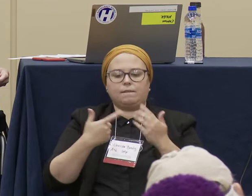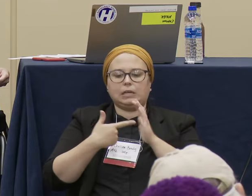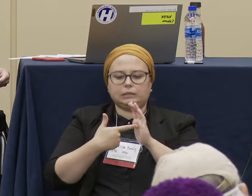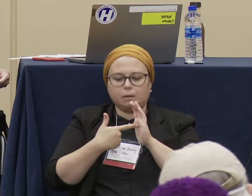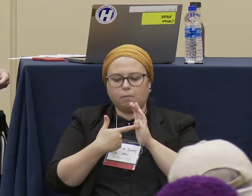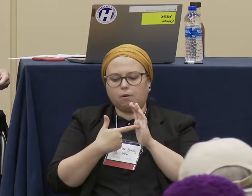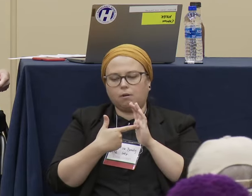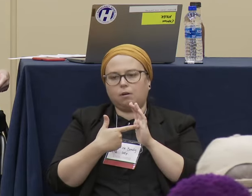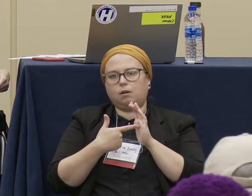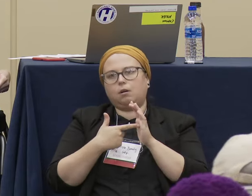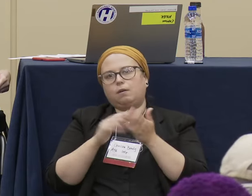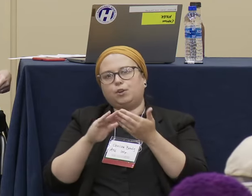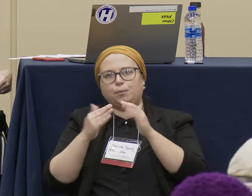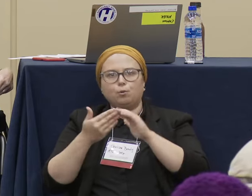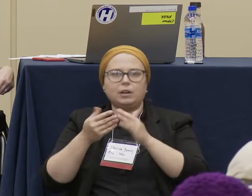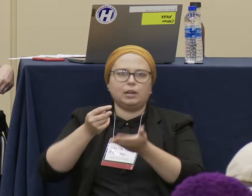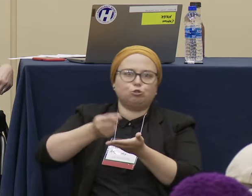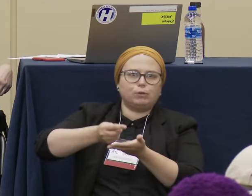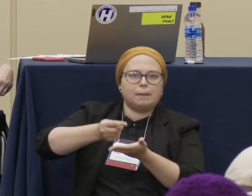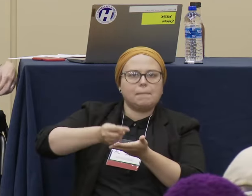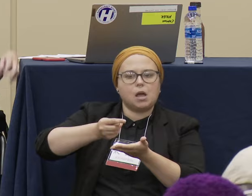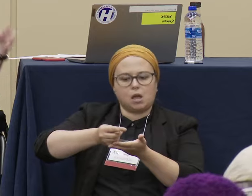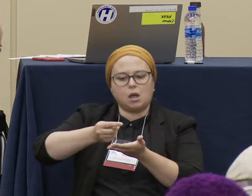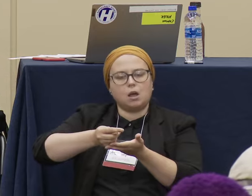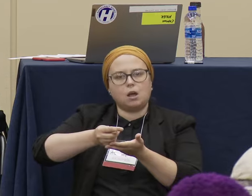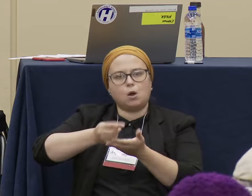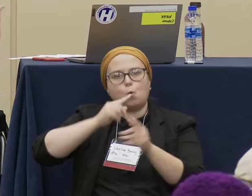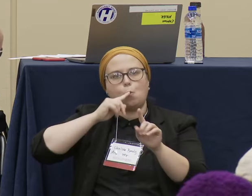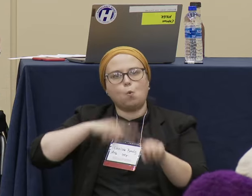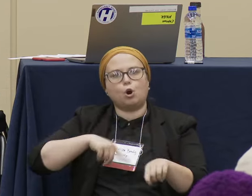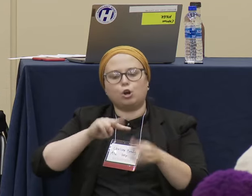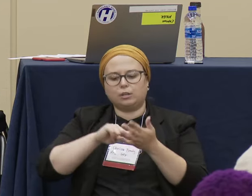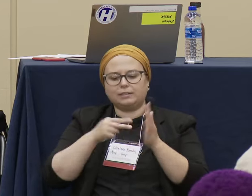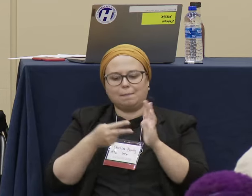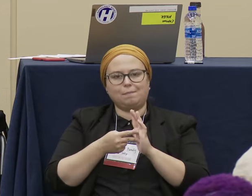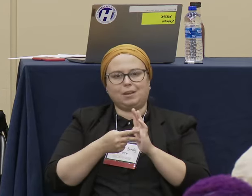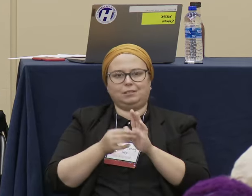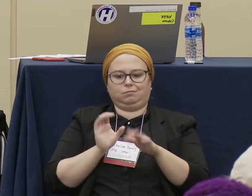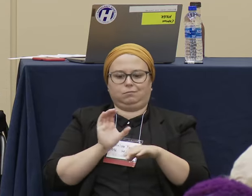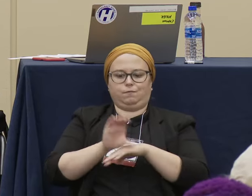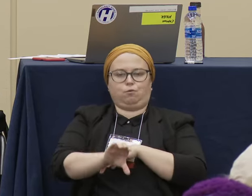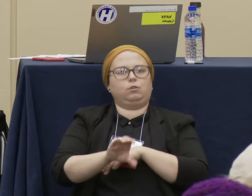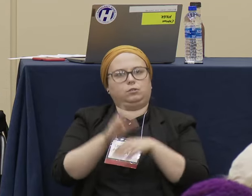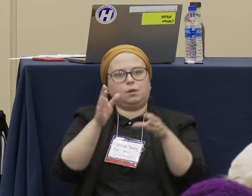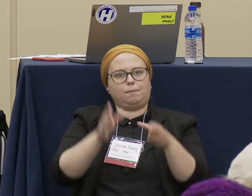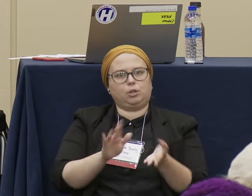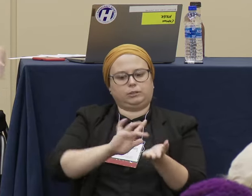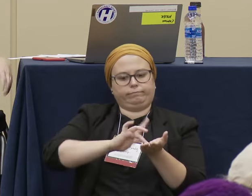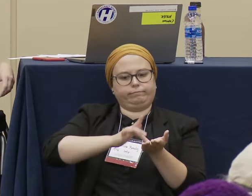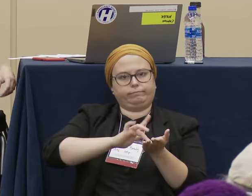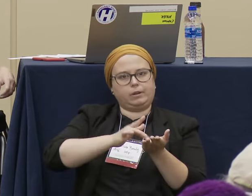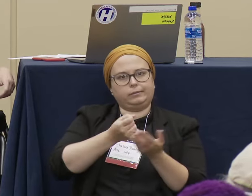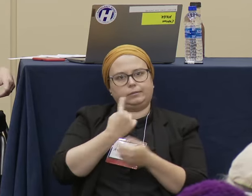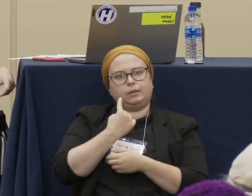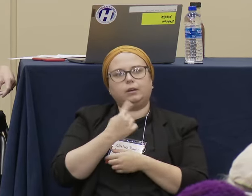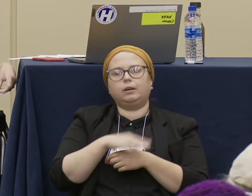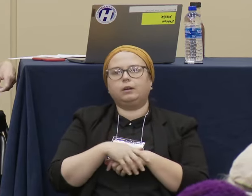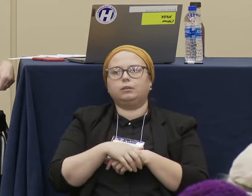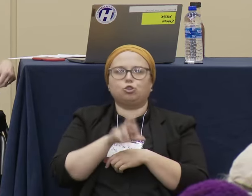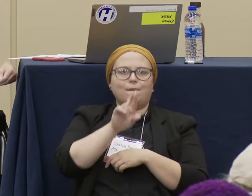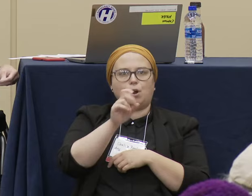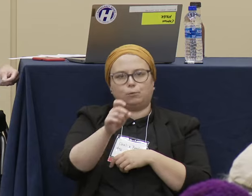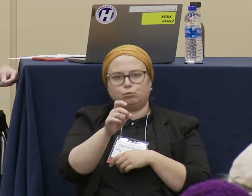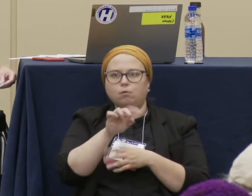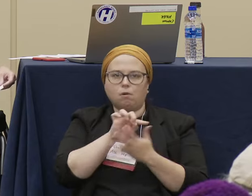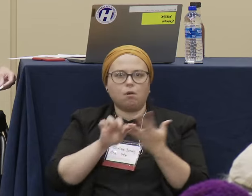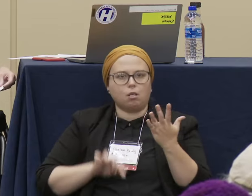community treatment orders, which is basically people are forced to take medication, so when pharmaceuticals and so on. But